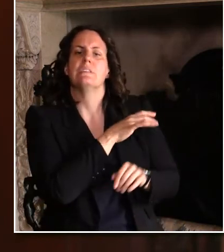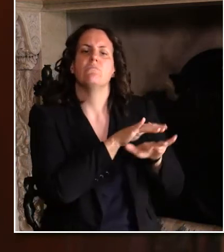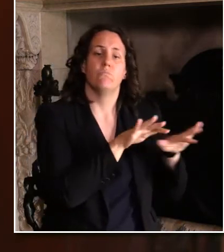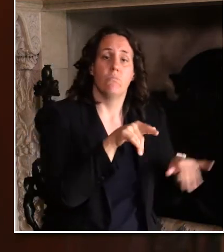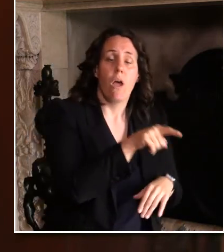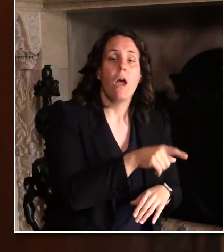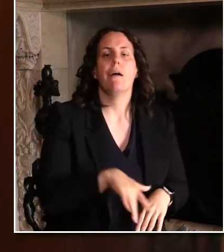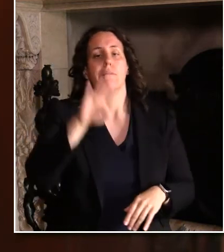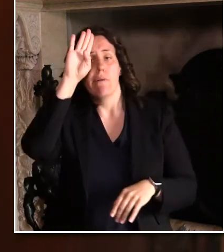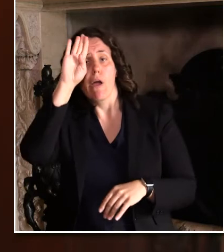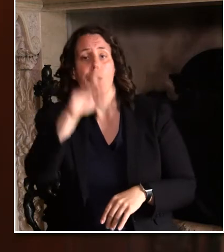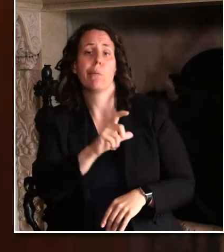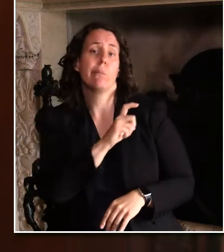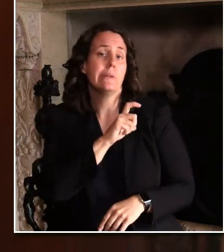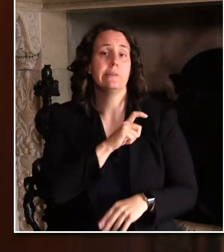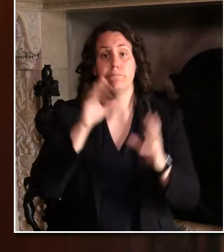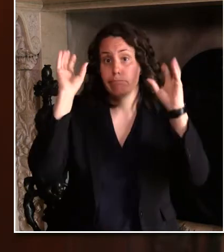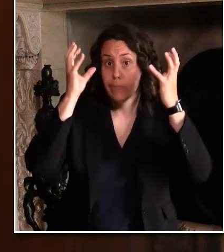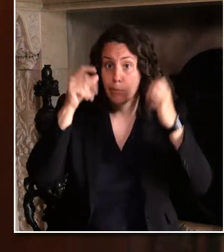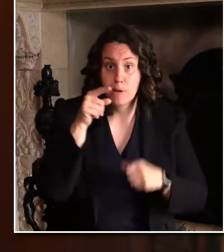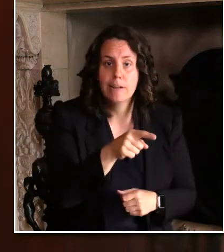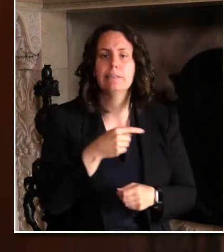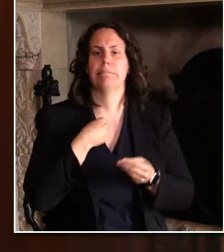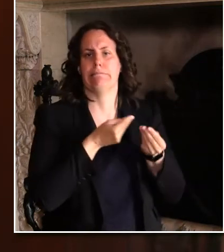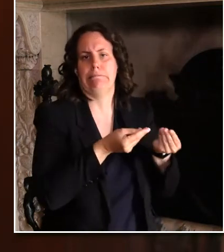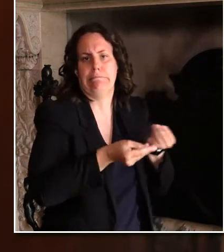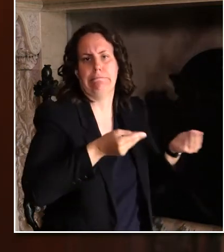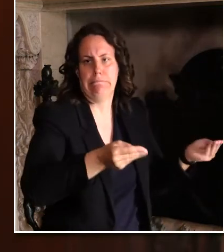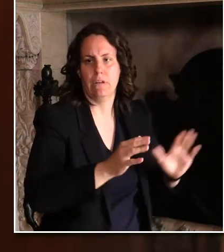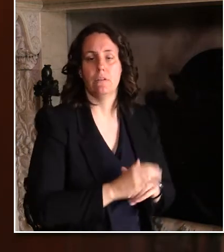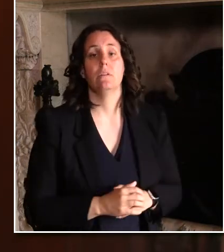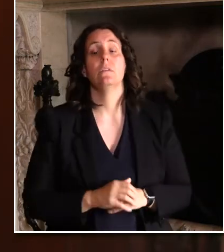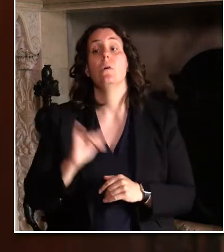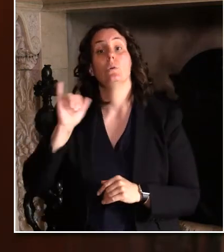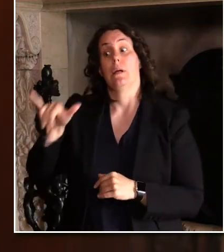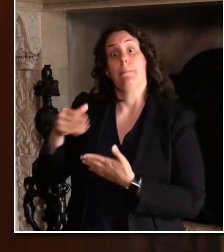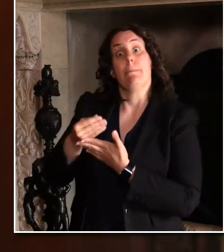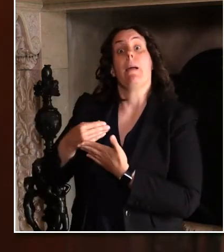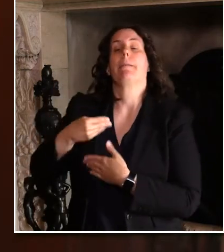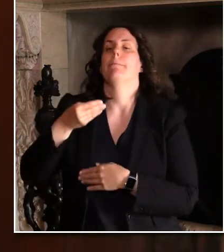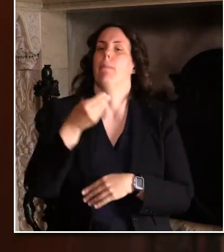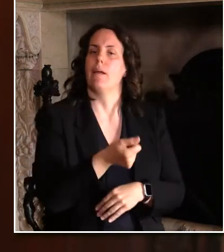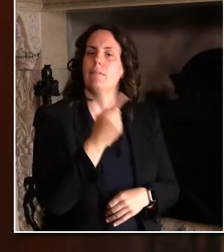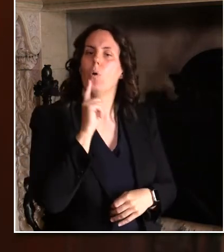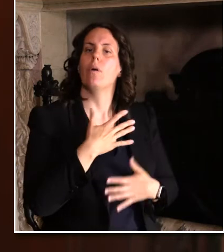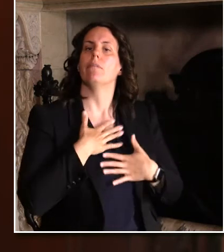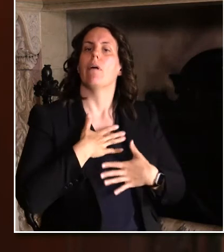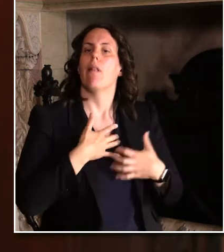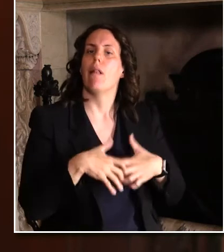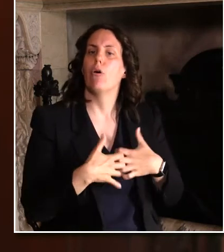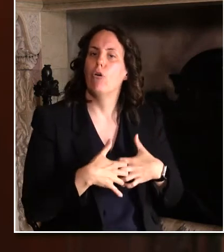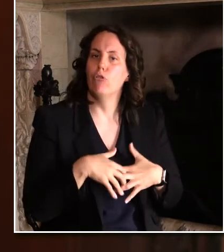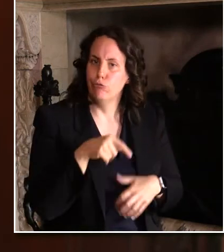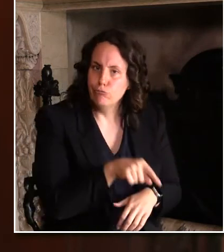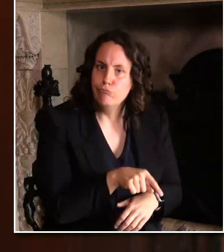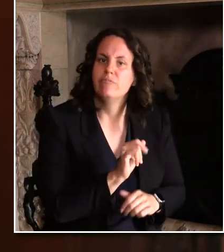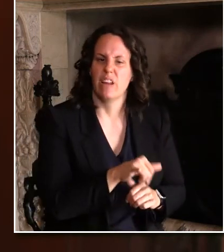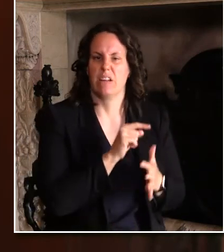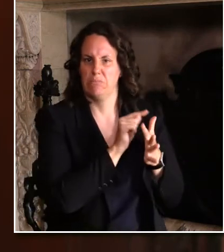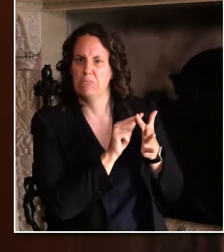and we're investing in ventilators and other patient care efforts. To jumpstart our economy, we announced a